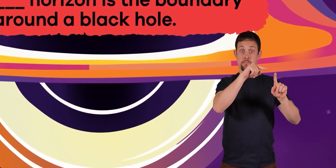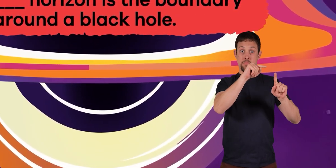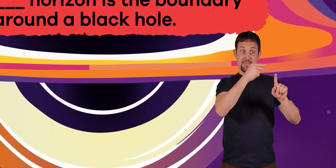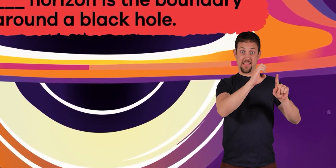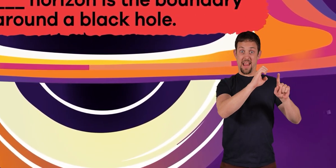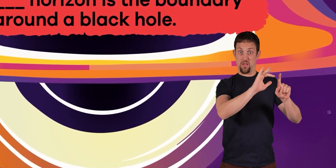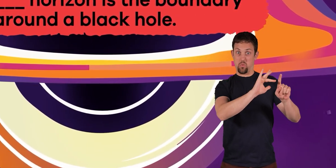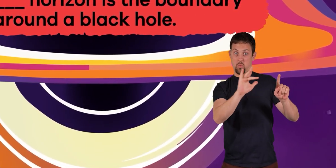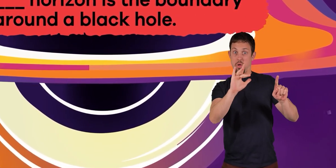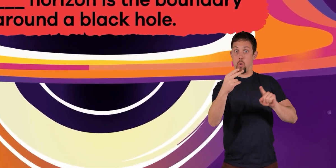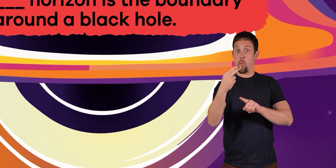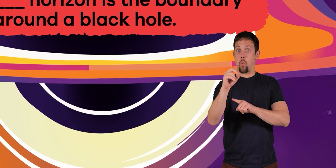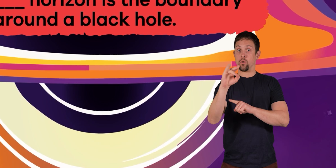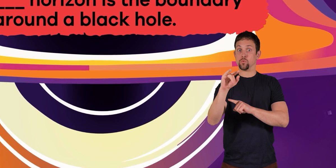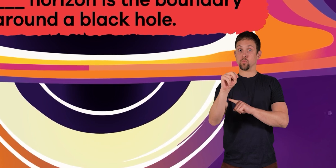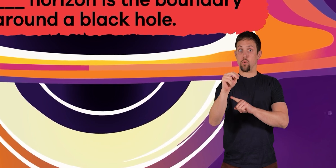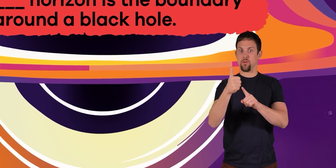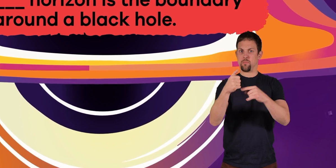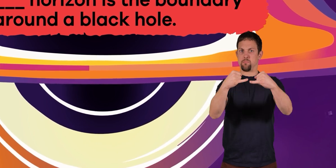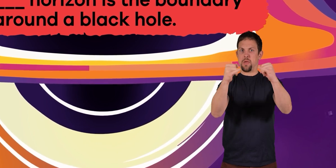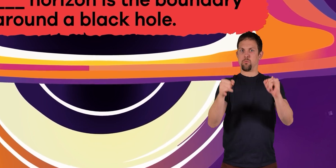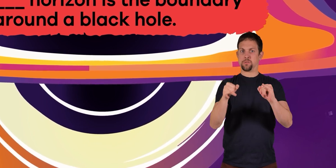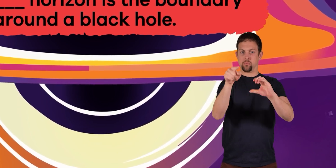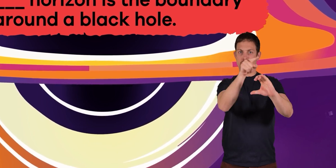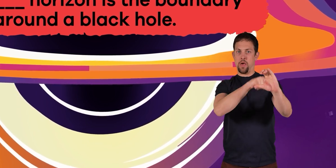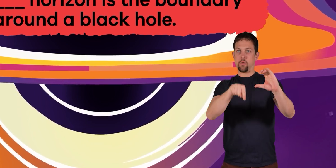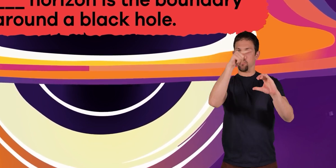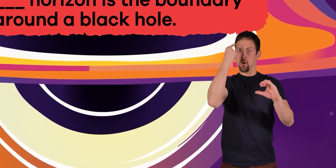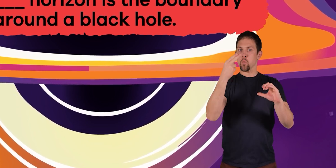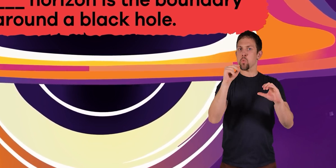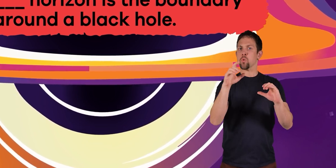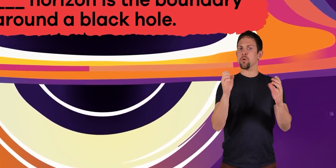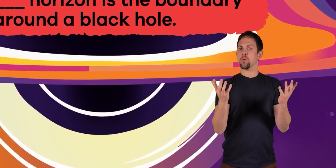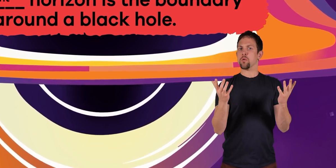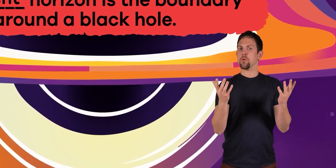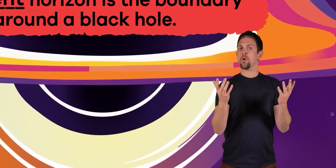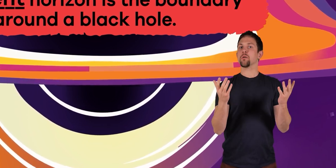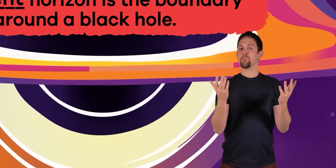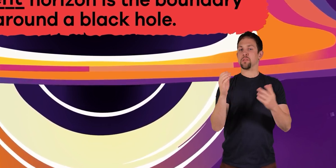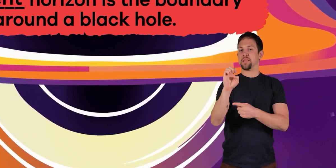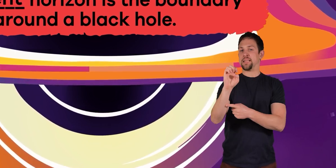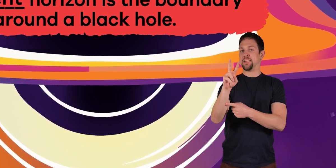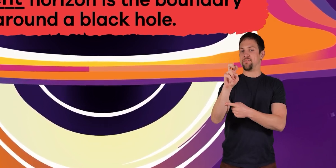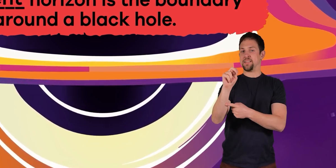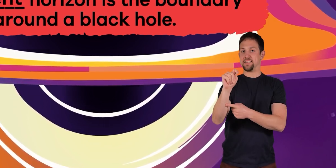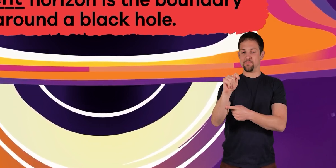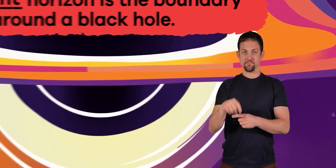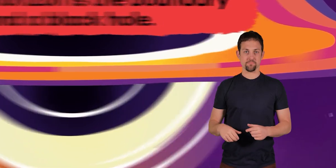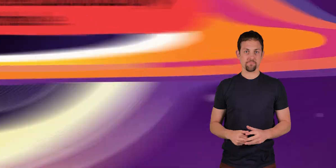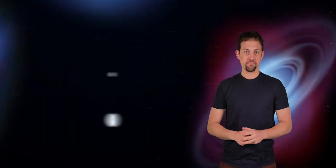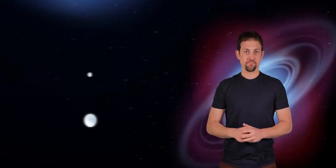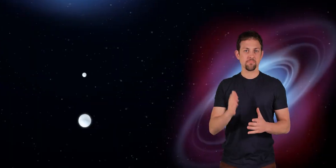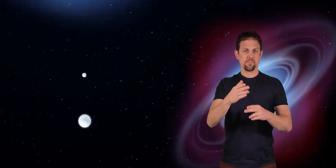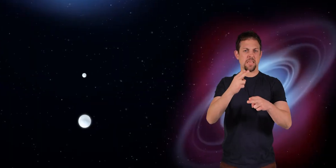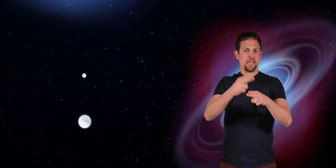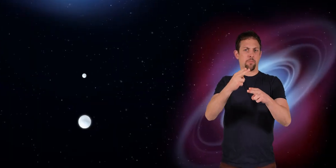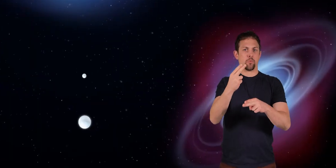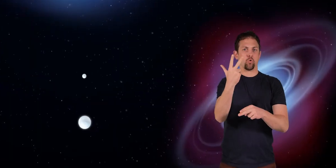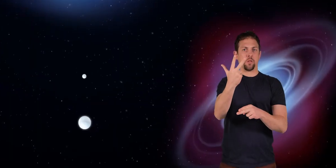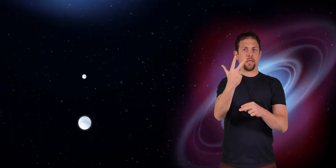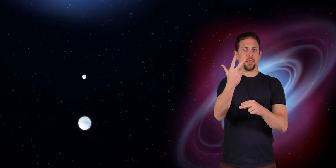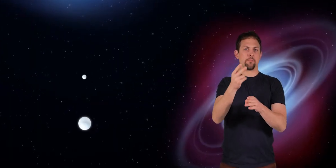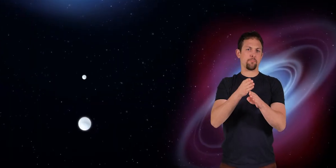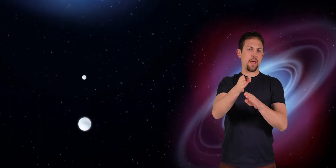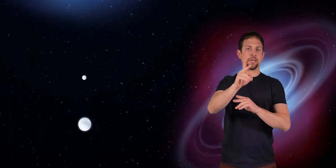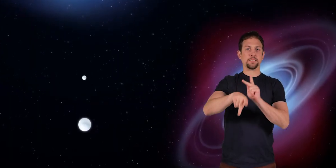The blank horizon is the boundary around a black hole. Event. Name the